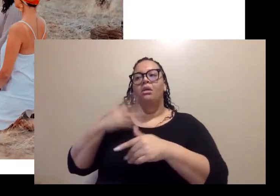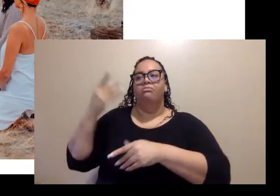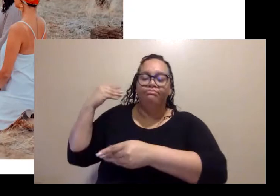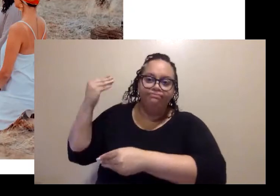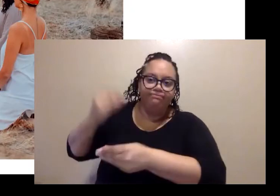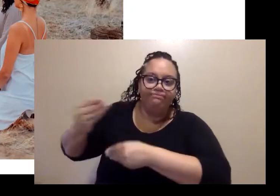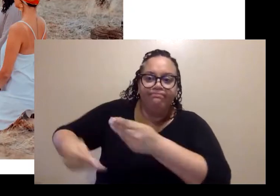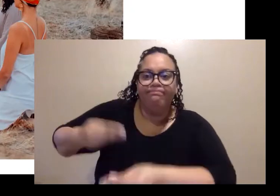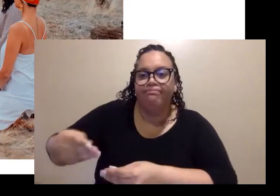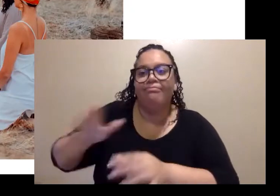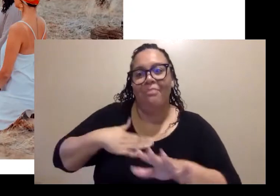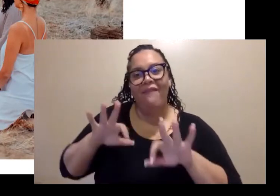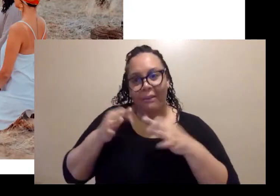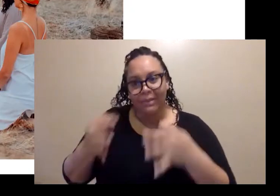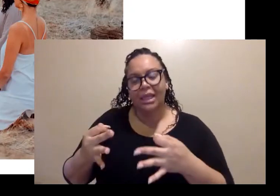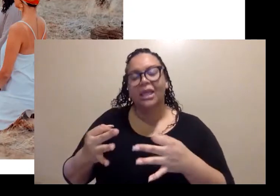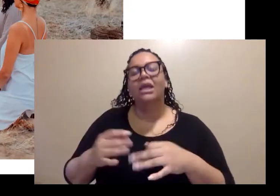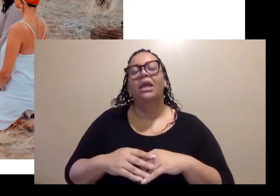connecting to,